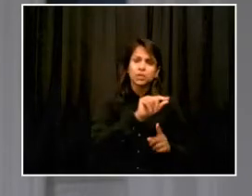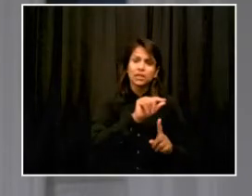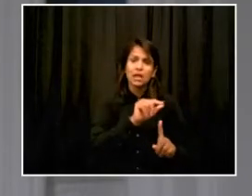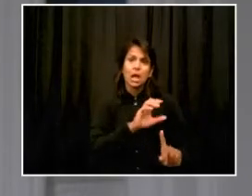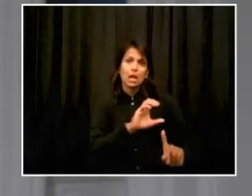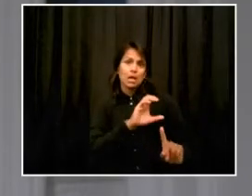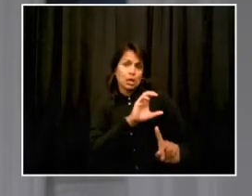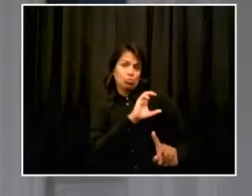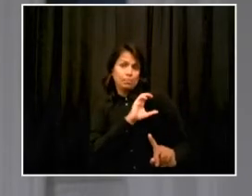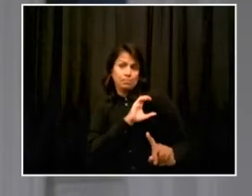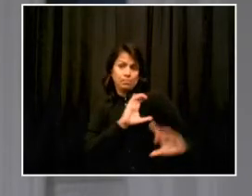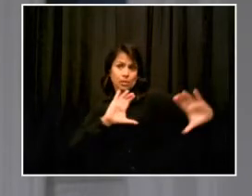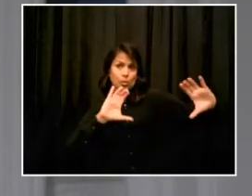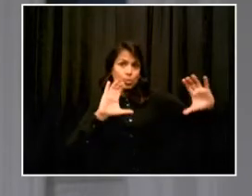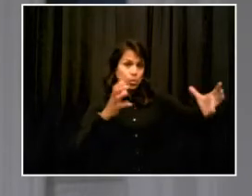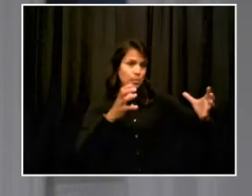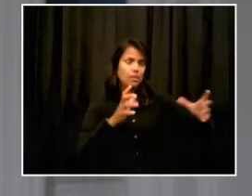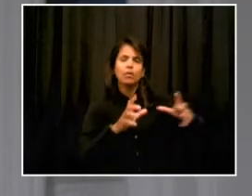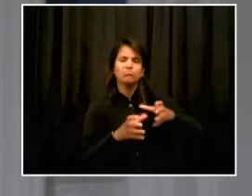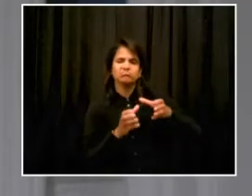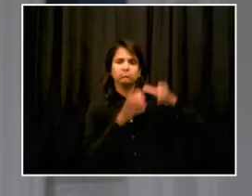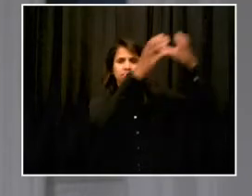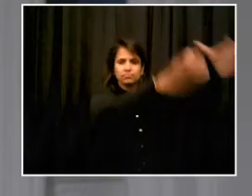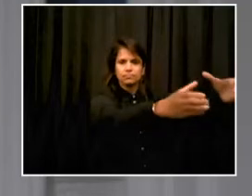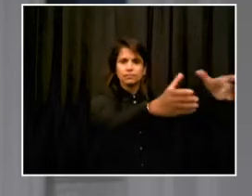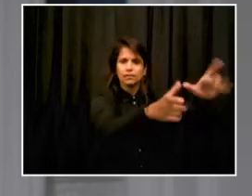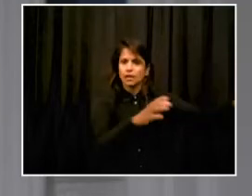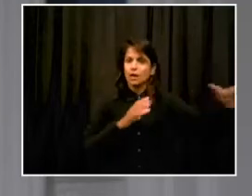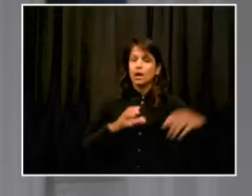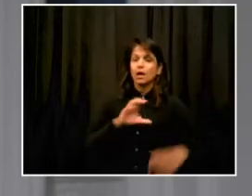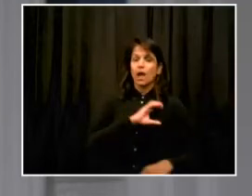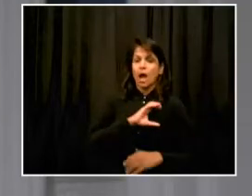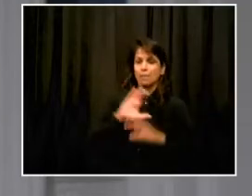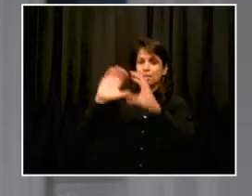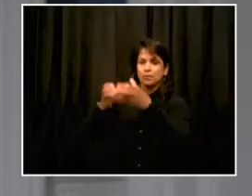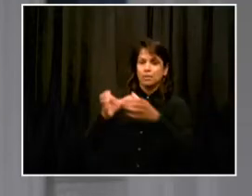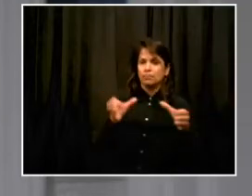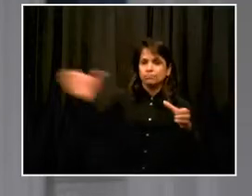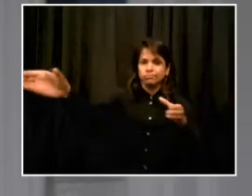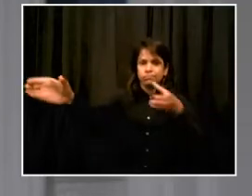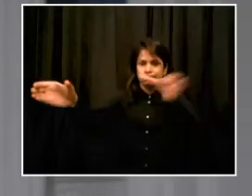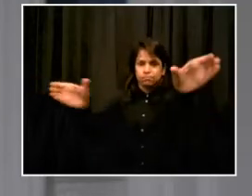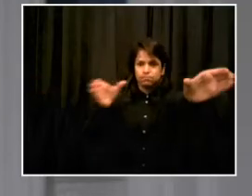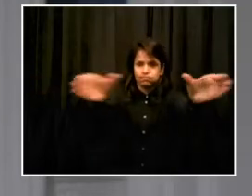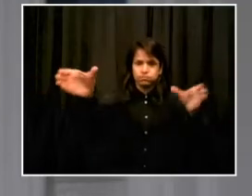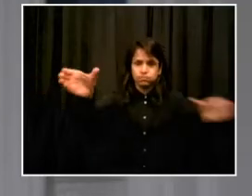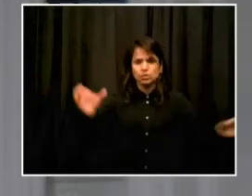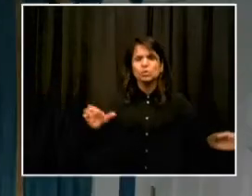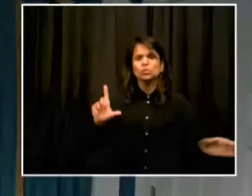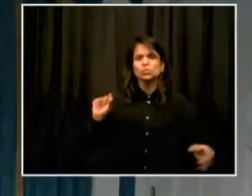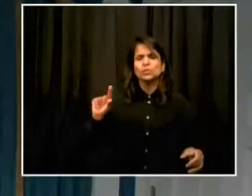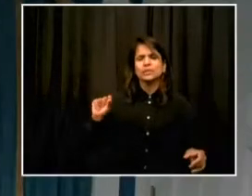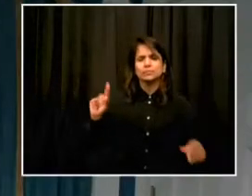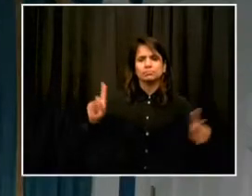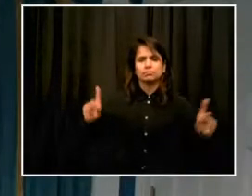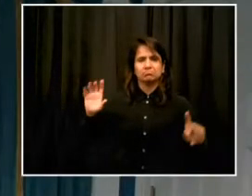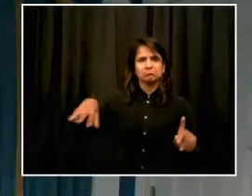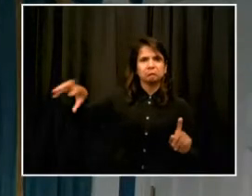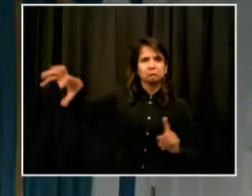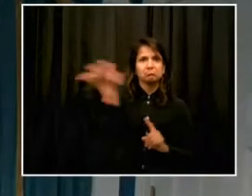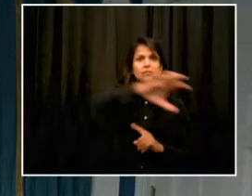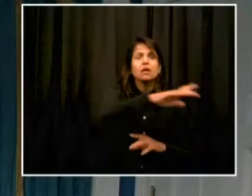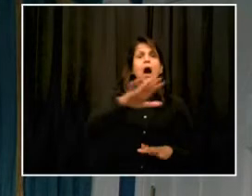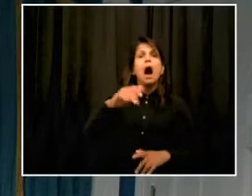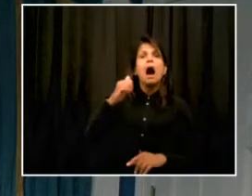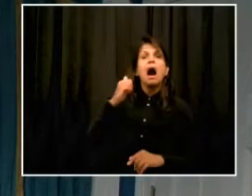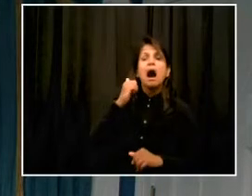So flexibility is what we're going to be working with, because that's the model that we've worked with for many years. And then to Dr. Long, just to give a